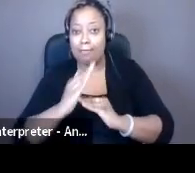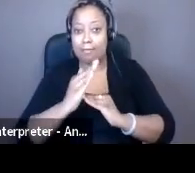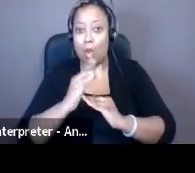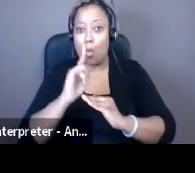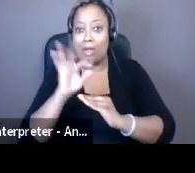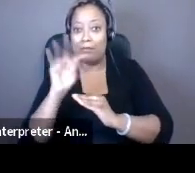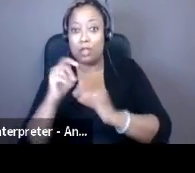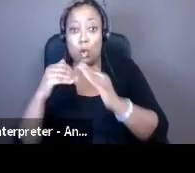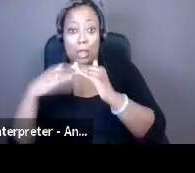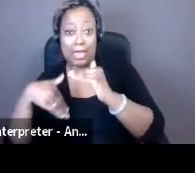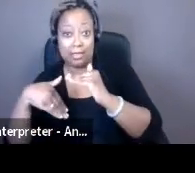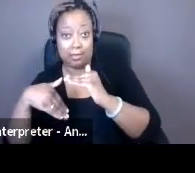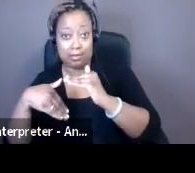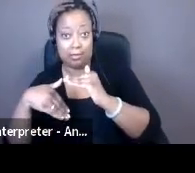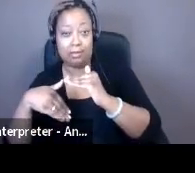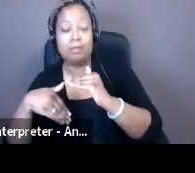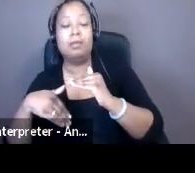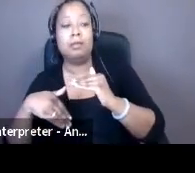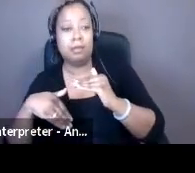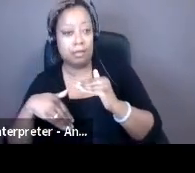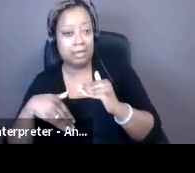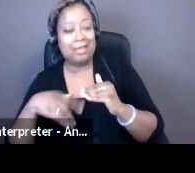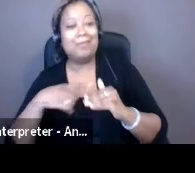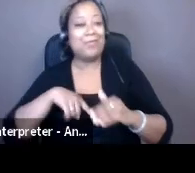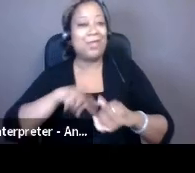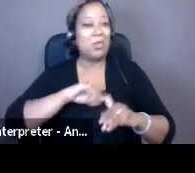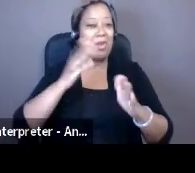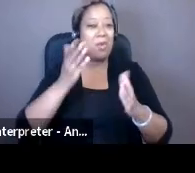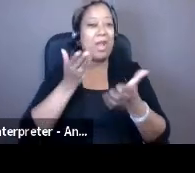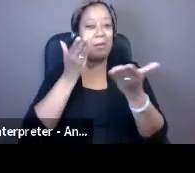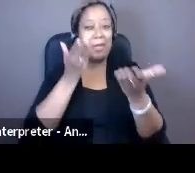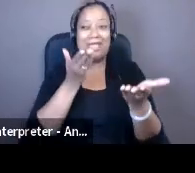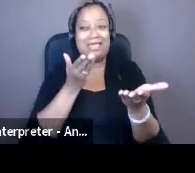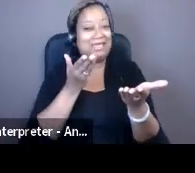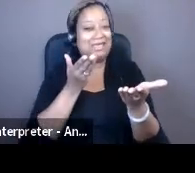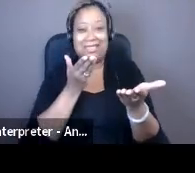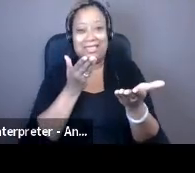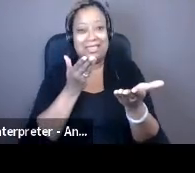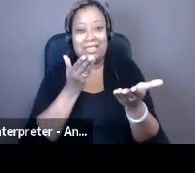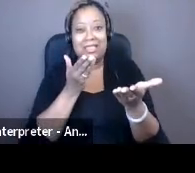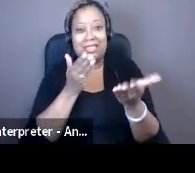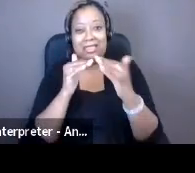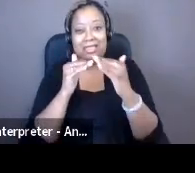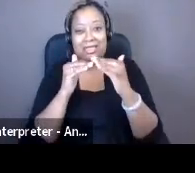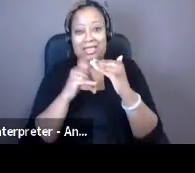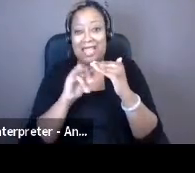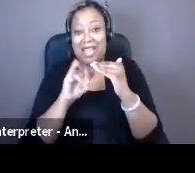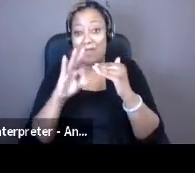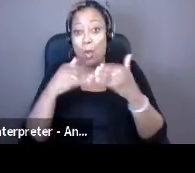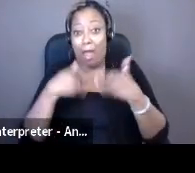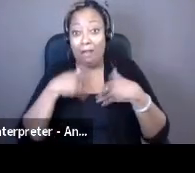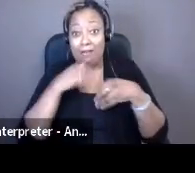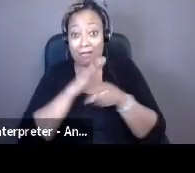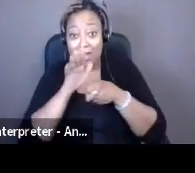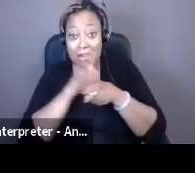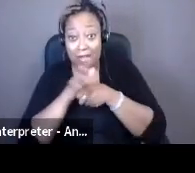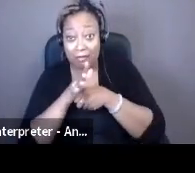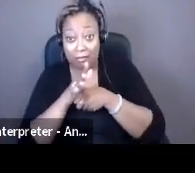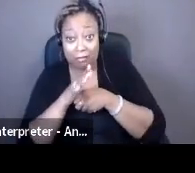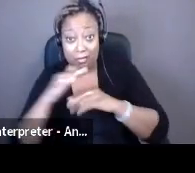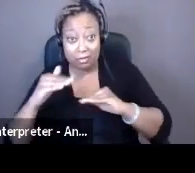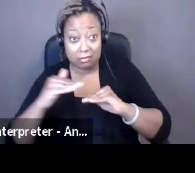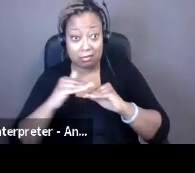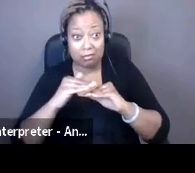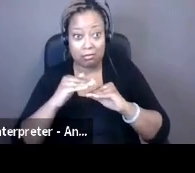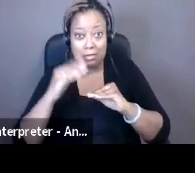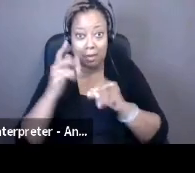less. We would recommend that you make that not even that steep. If you have the space, you can see how long this ramp is just to basically